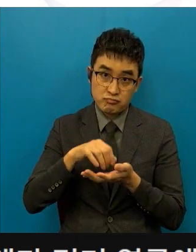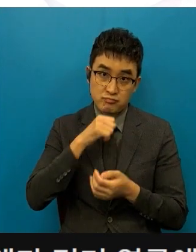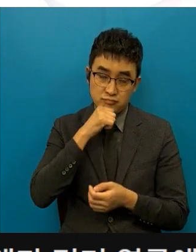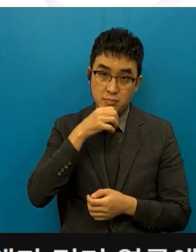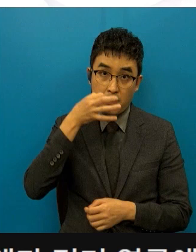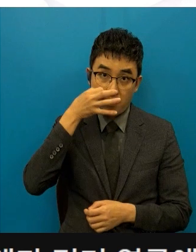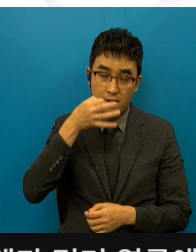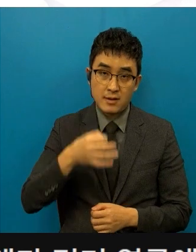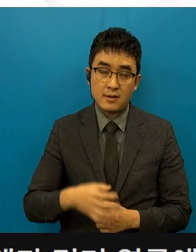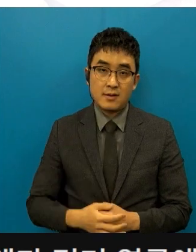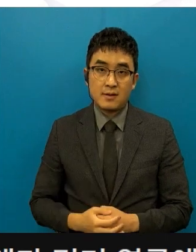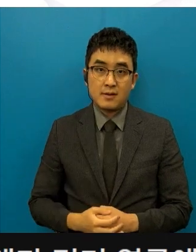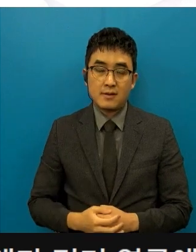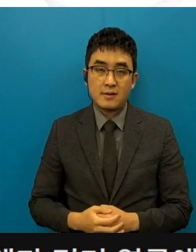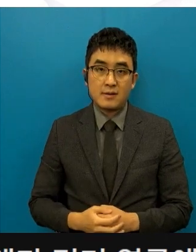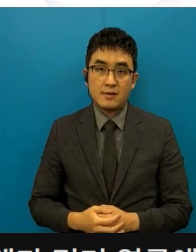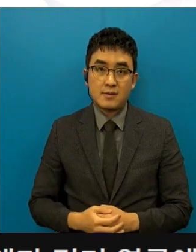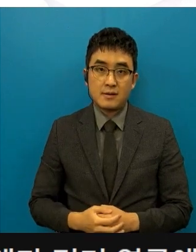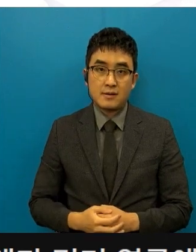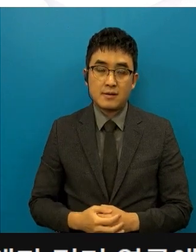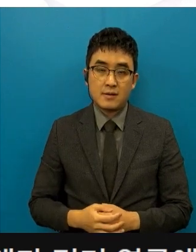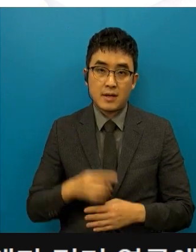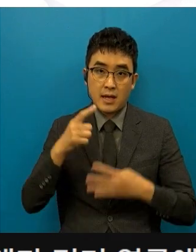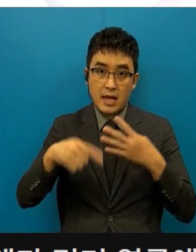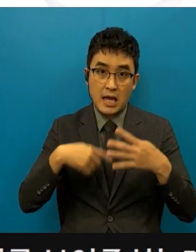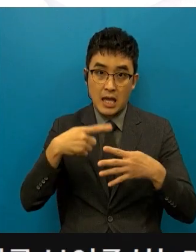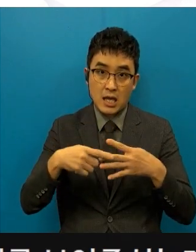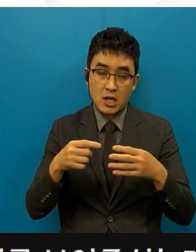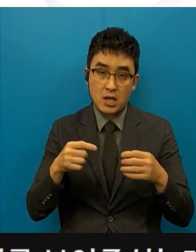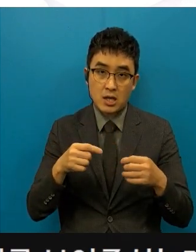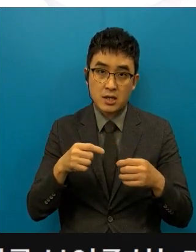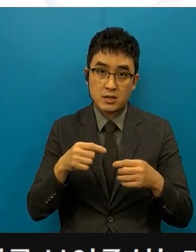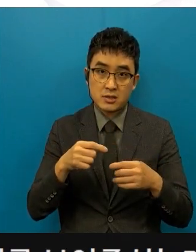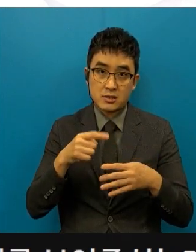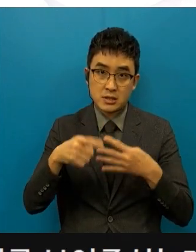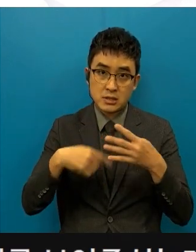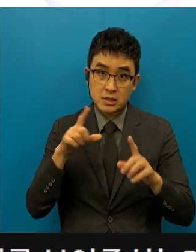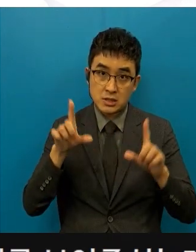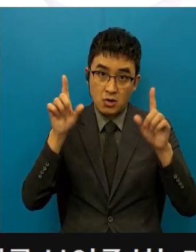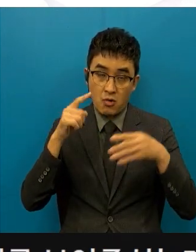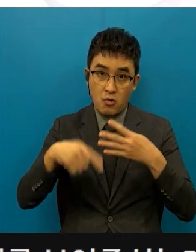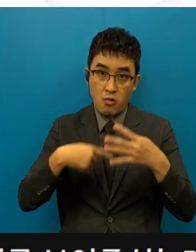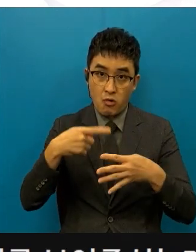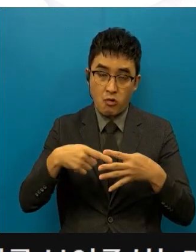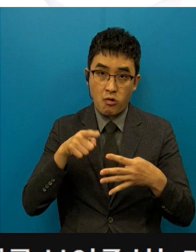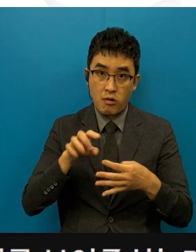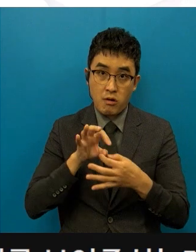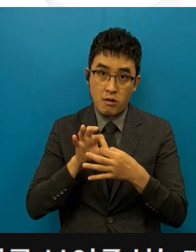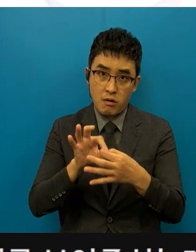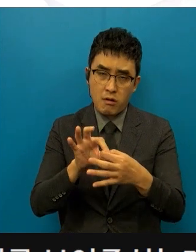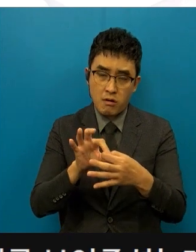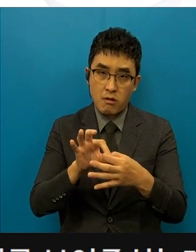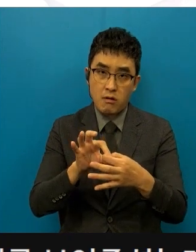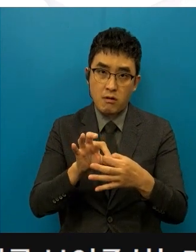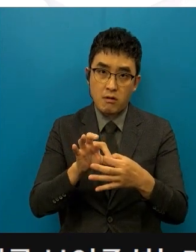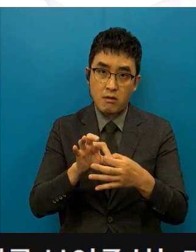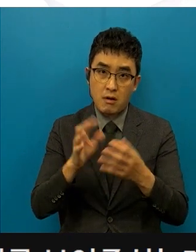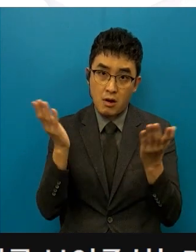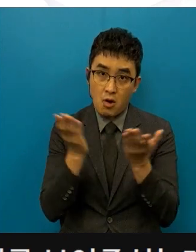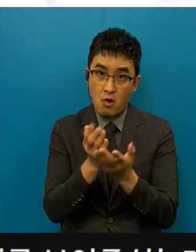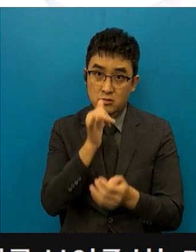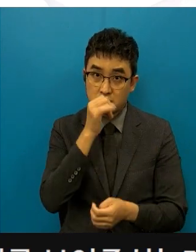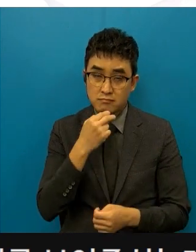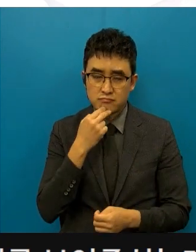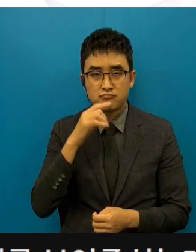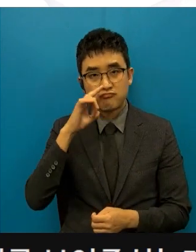very important for some country. The number of deaths may be increased in some season. Like in the case